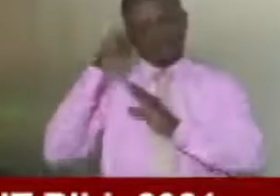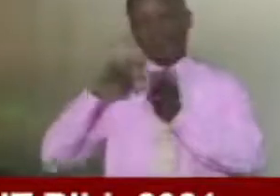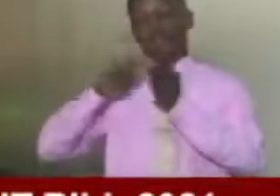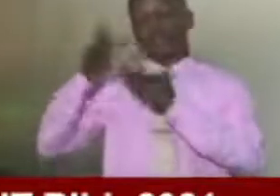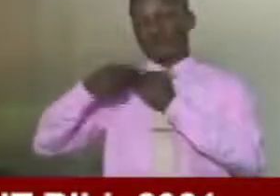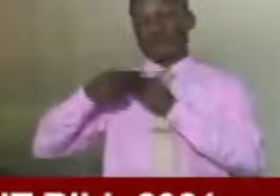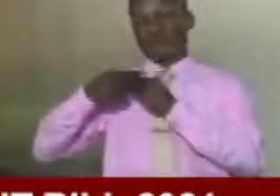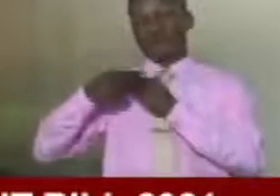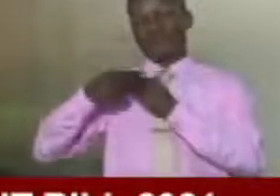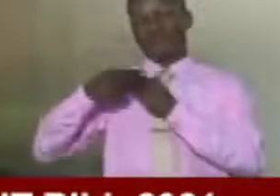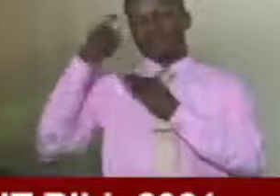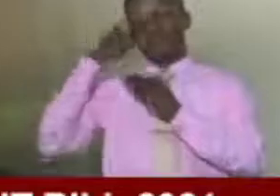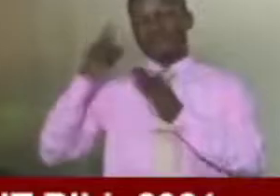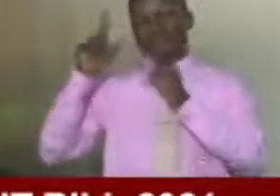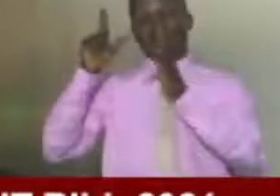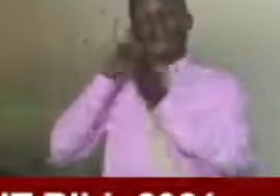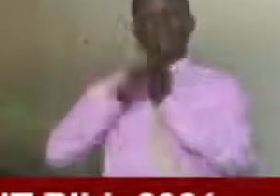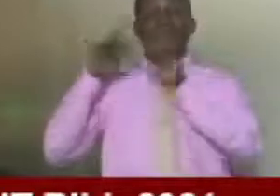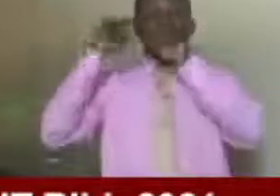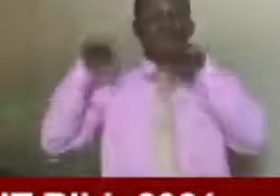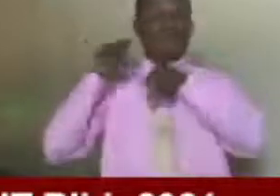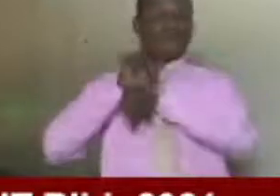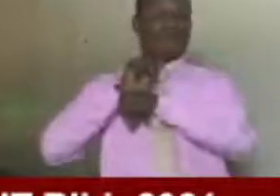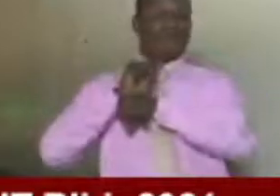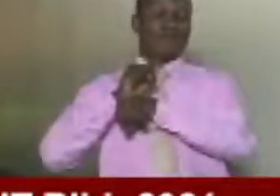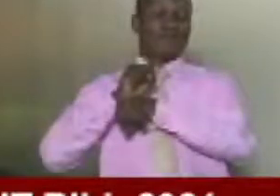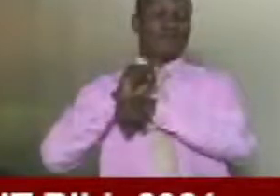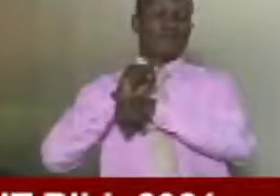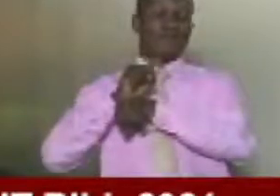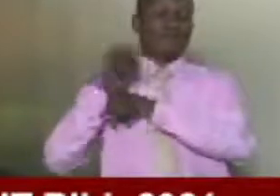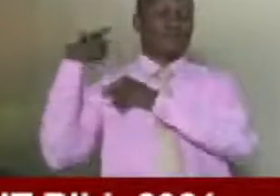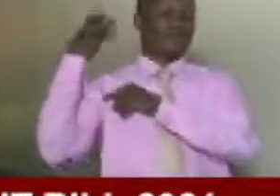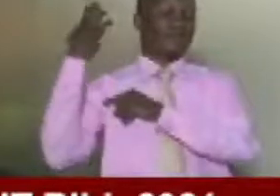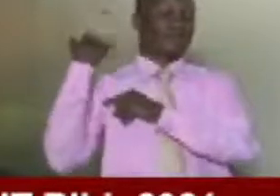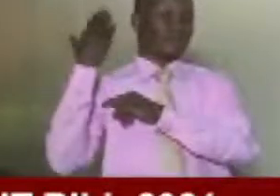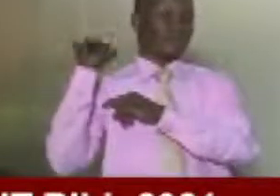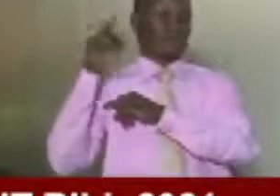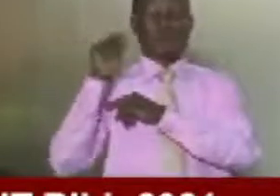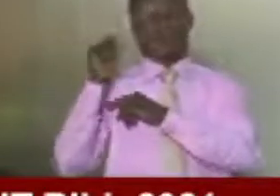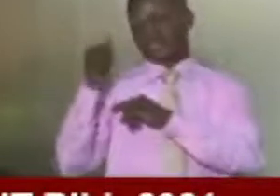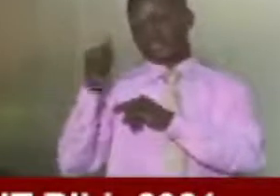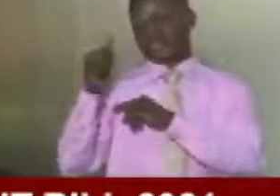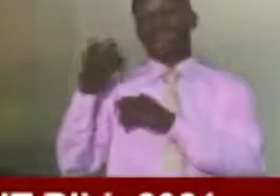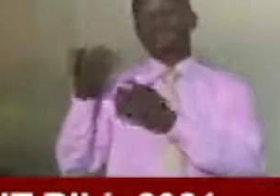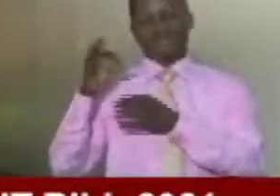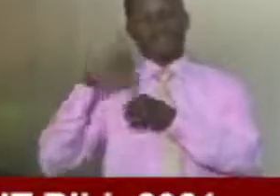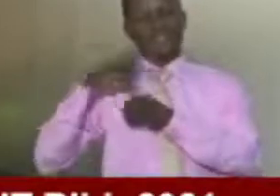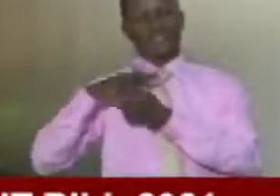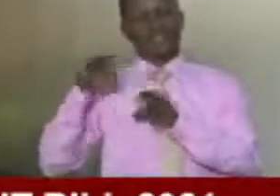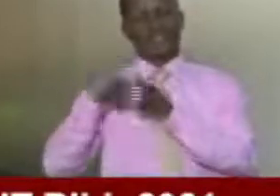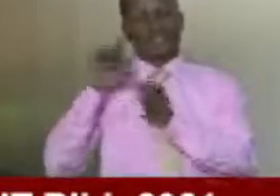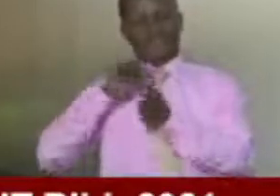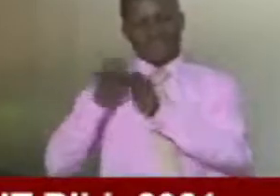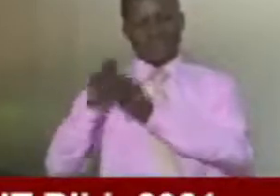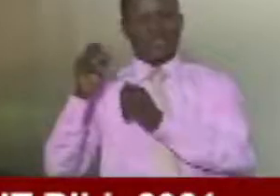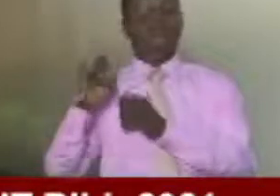of the legal framework, which would be better than the 2010 Electoral Act as amended. Out